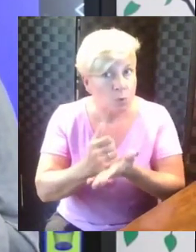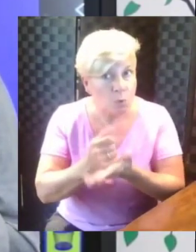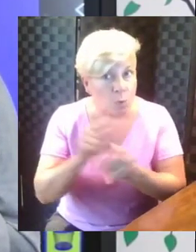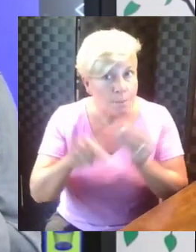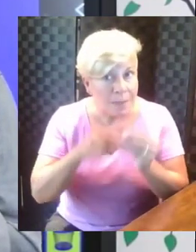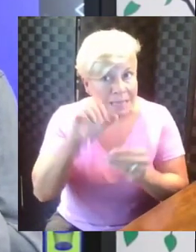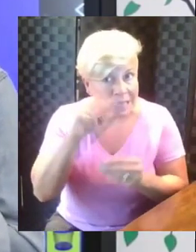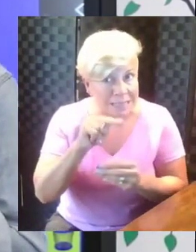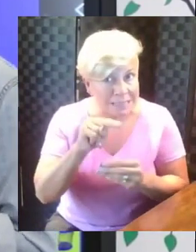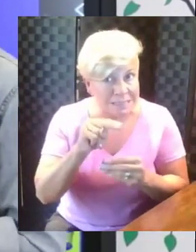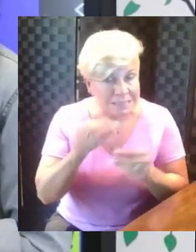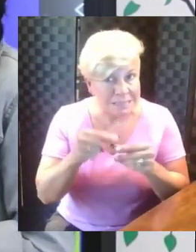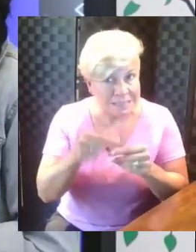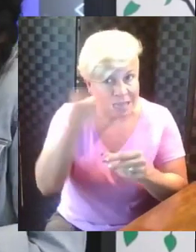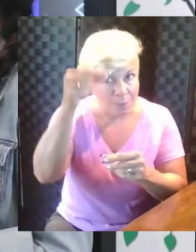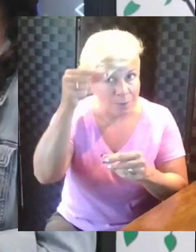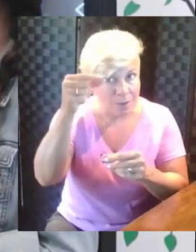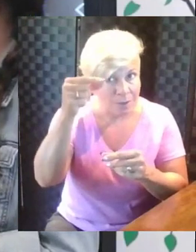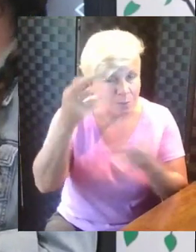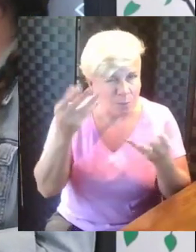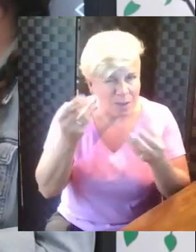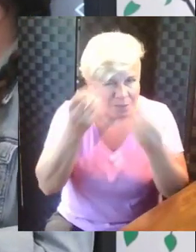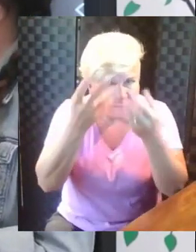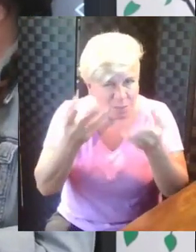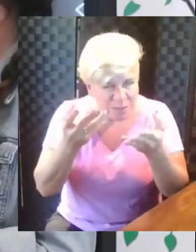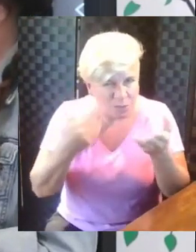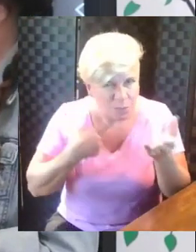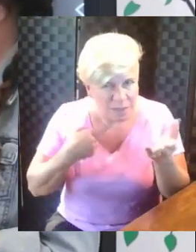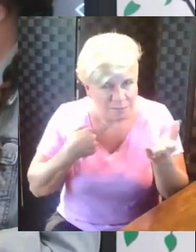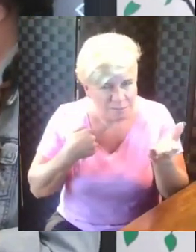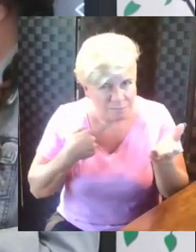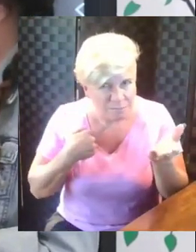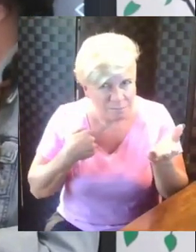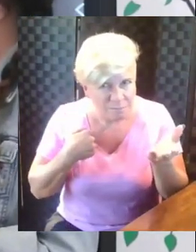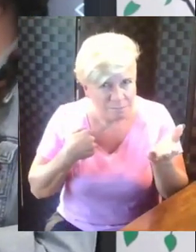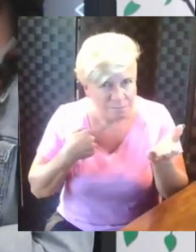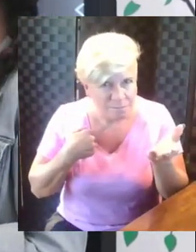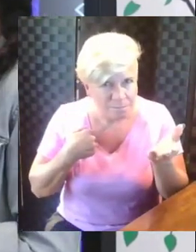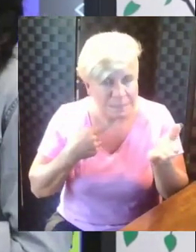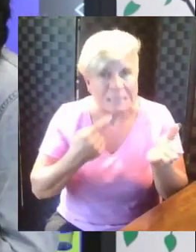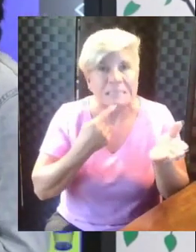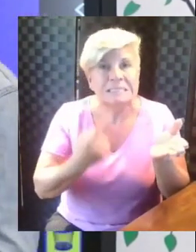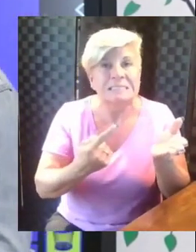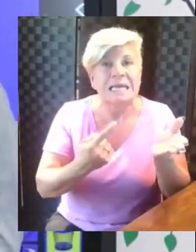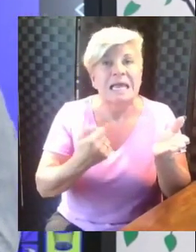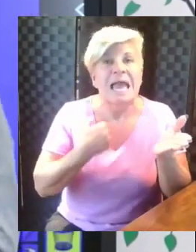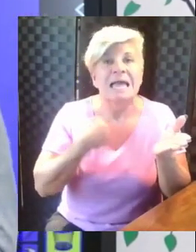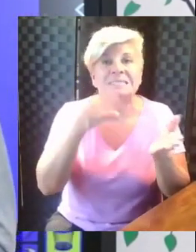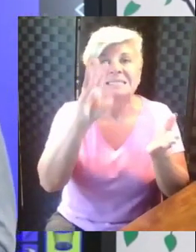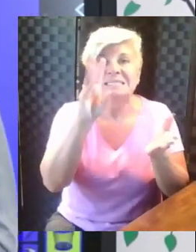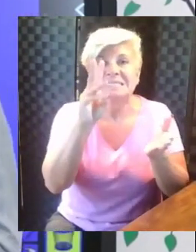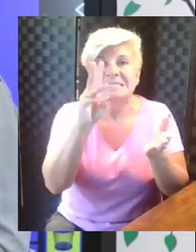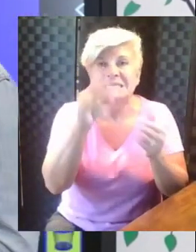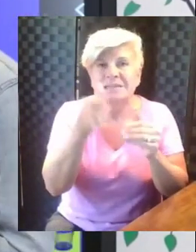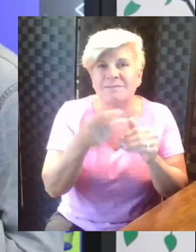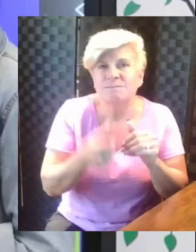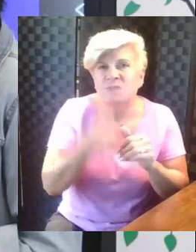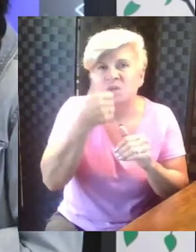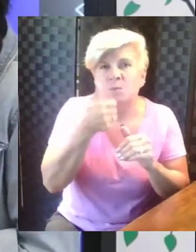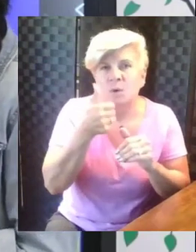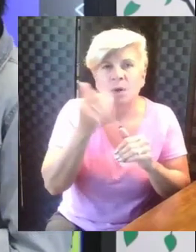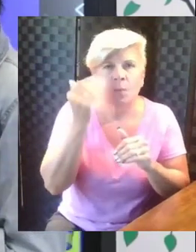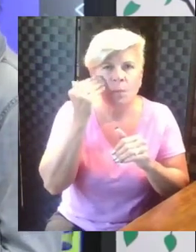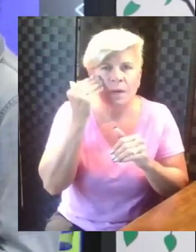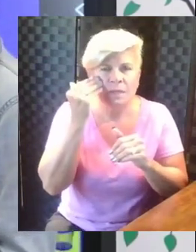Ian's tower. What information did it give us? It said he had 6 fewer. So